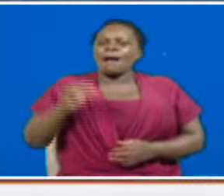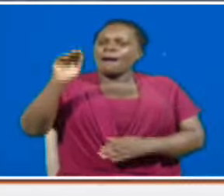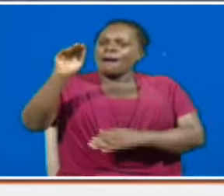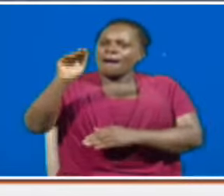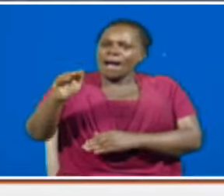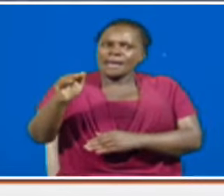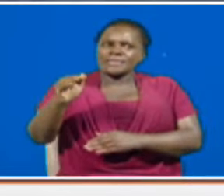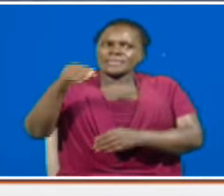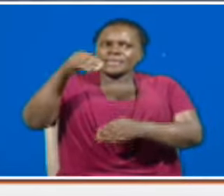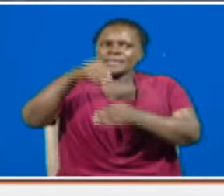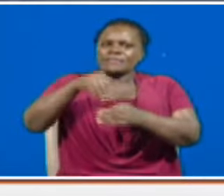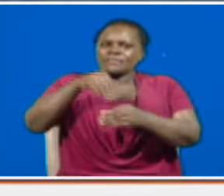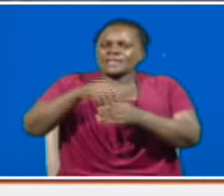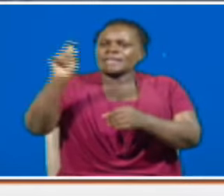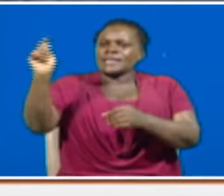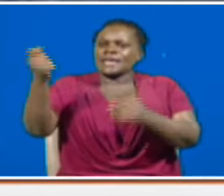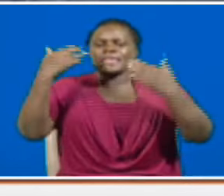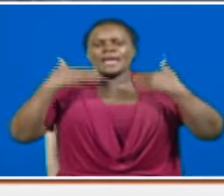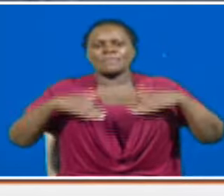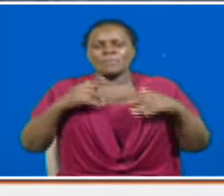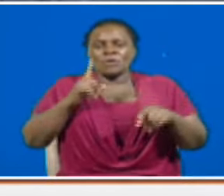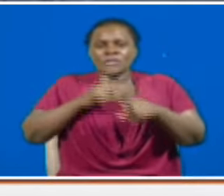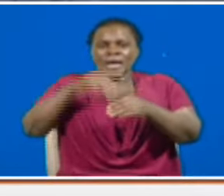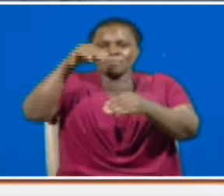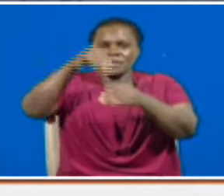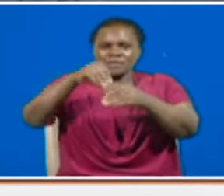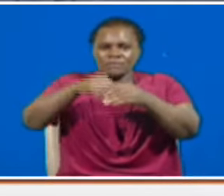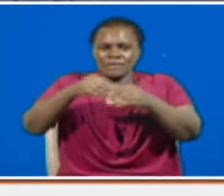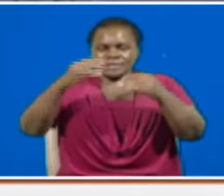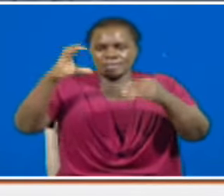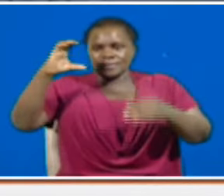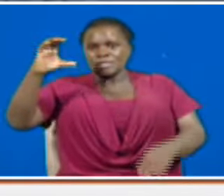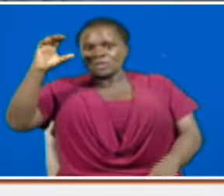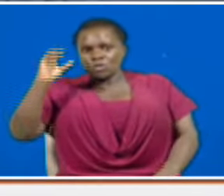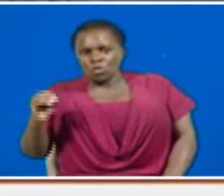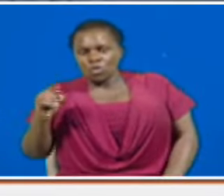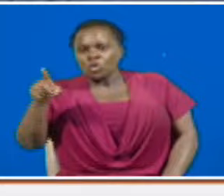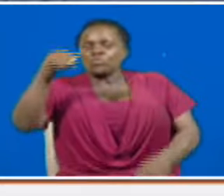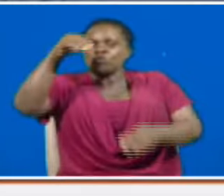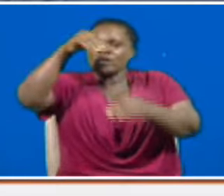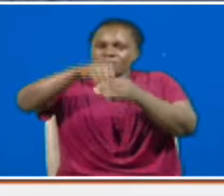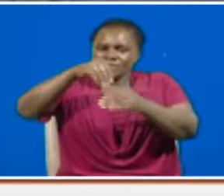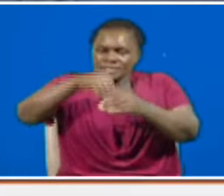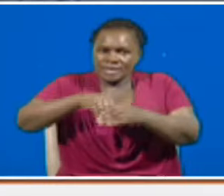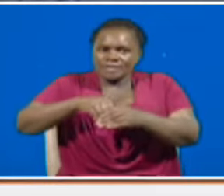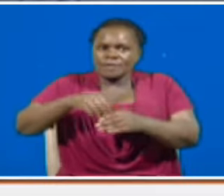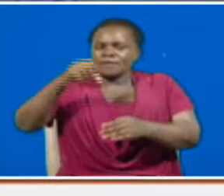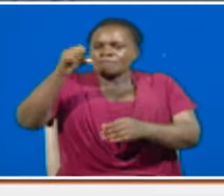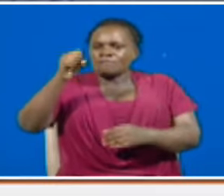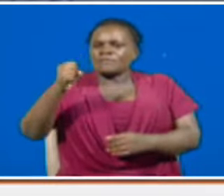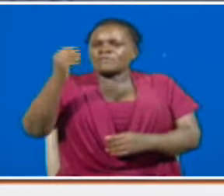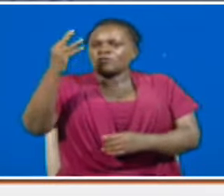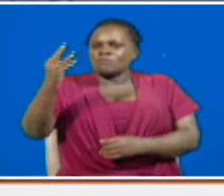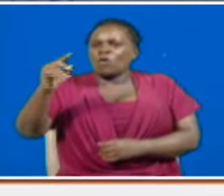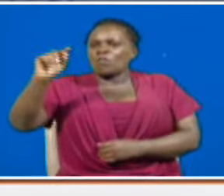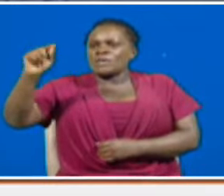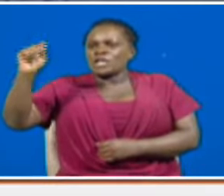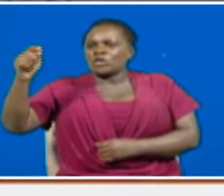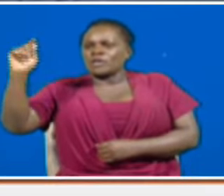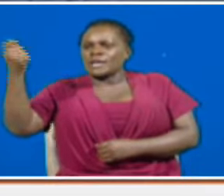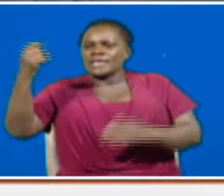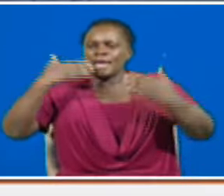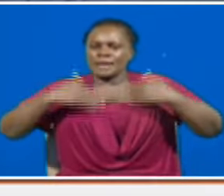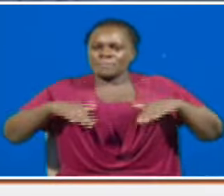asking you to invest in Kenyan, because if you invest in clinical officers, you are investing in 54 million Kenyans